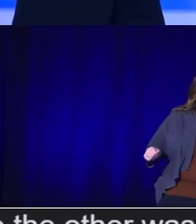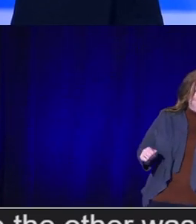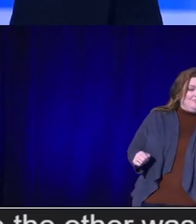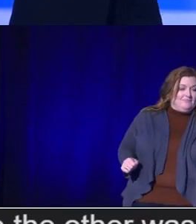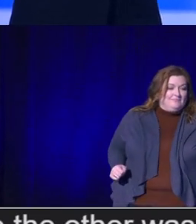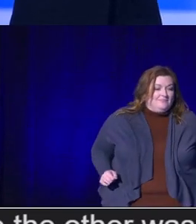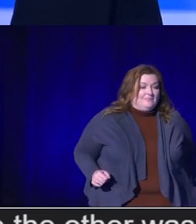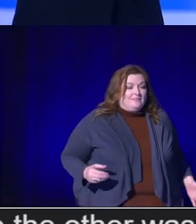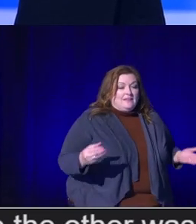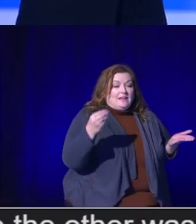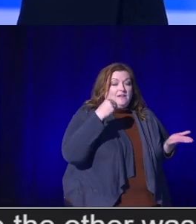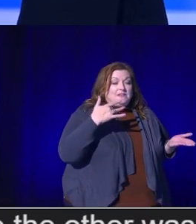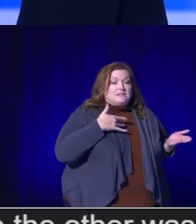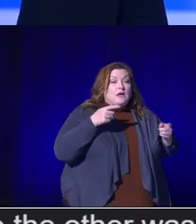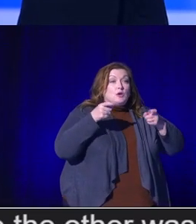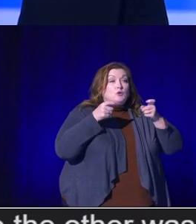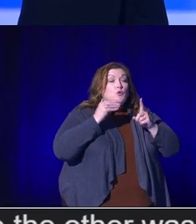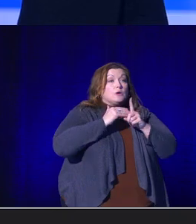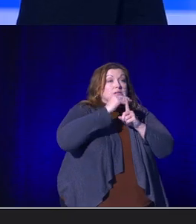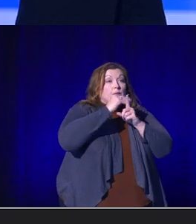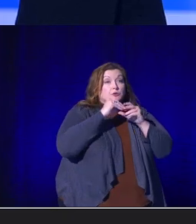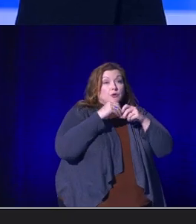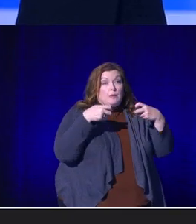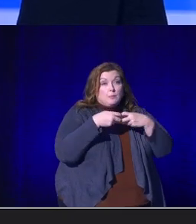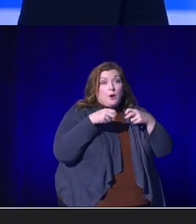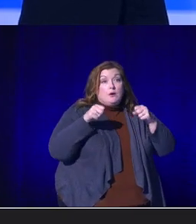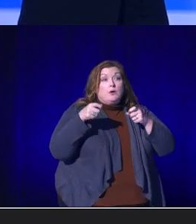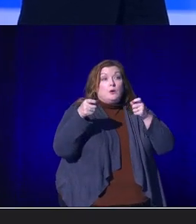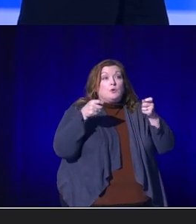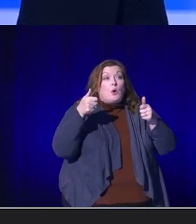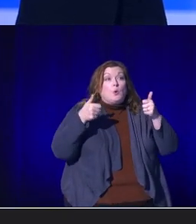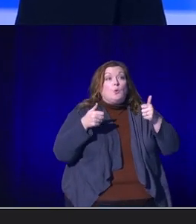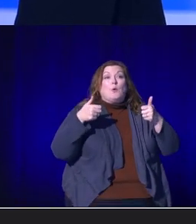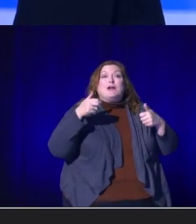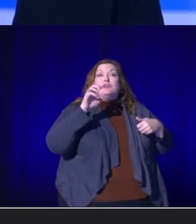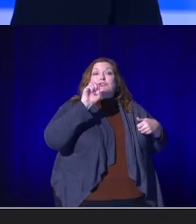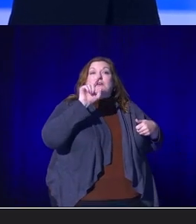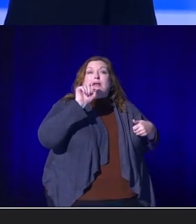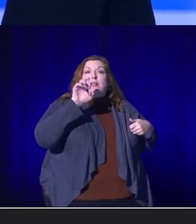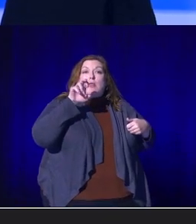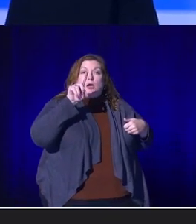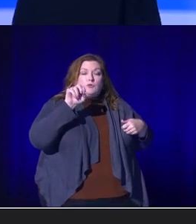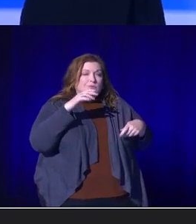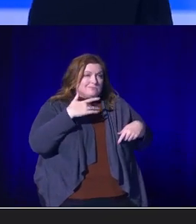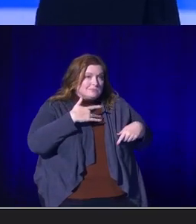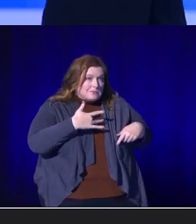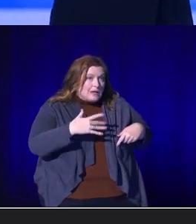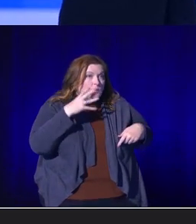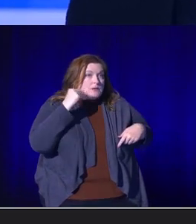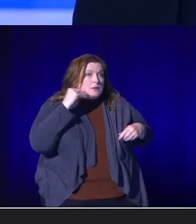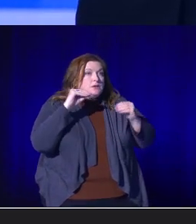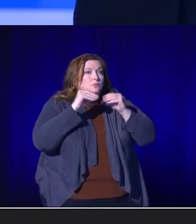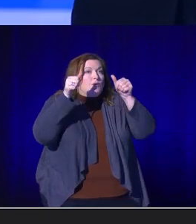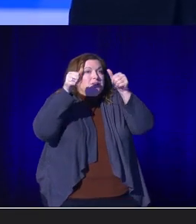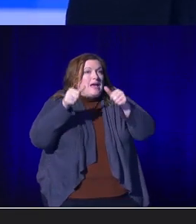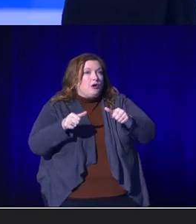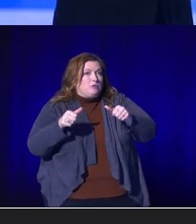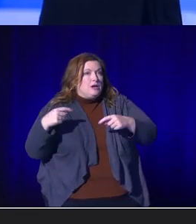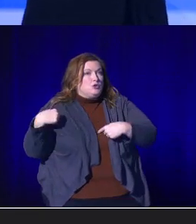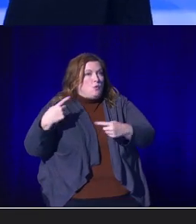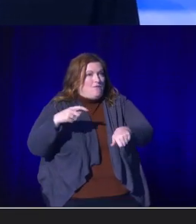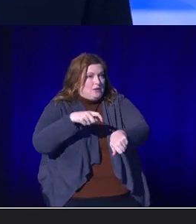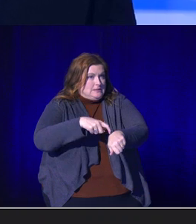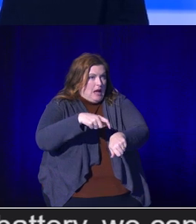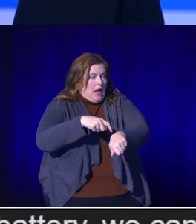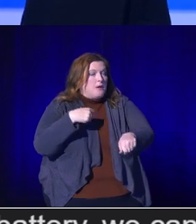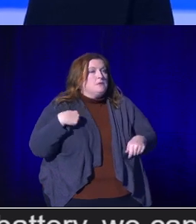temperature in the battery, we can also control which electrodes are experiencing more degradation over time. And so we